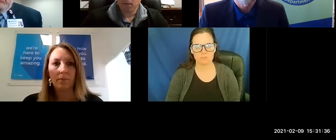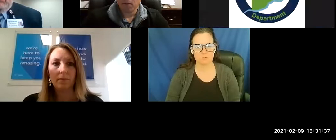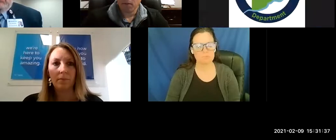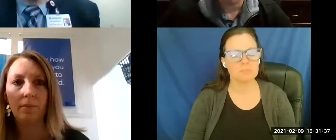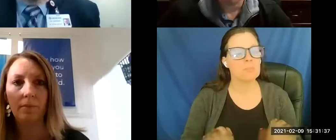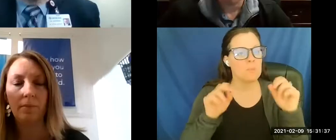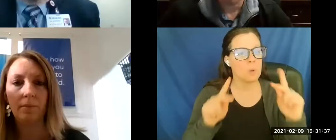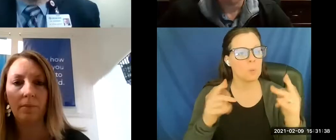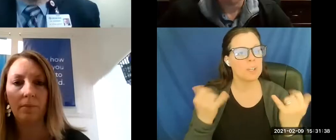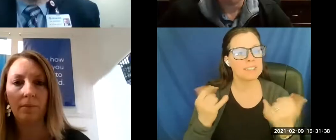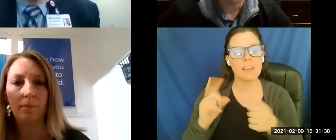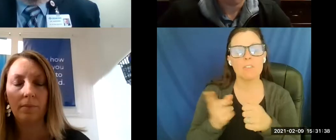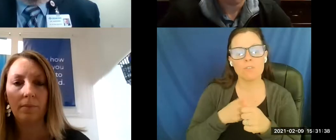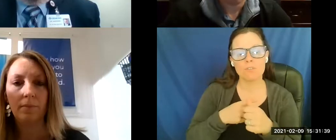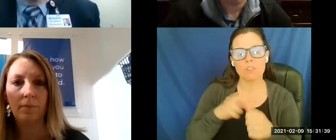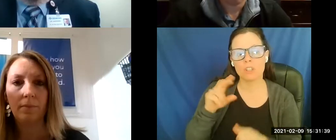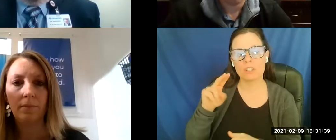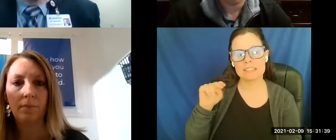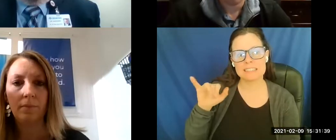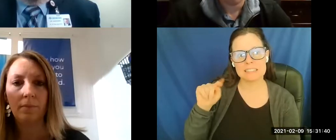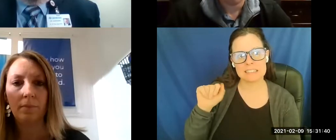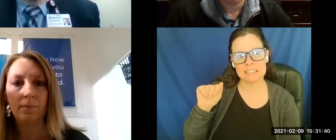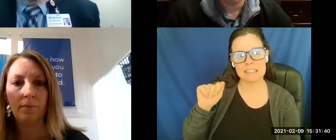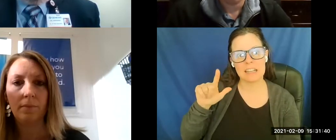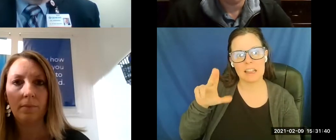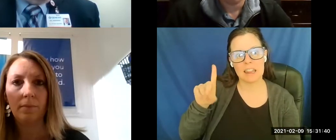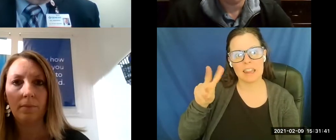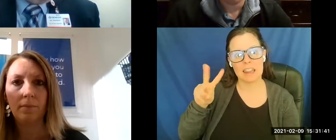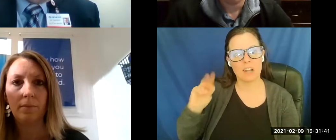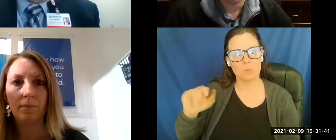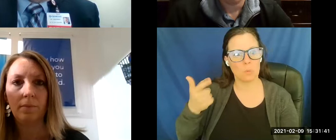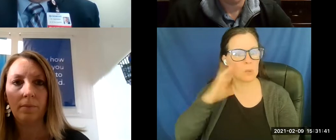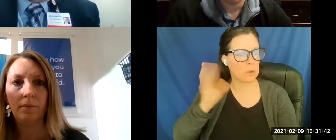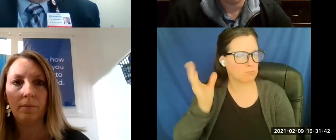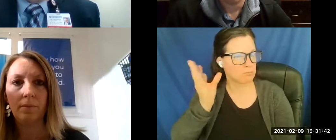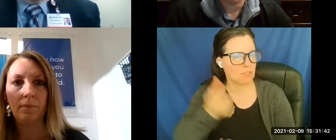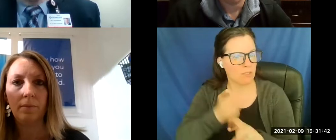Okay, today first we'll be hearing with Nita Ludwig from the Rock Island County Health Department. Please go ahead, Nita.